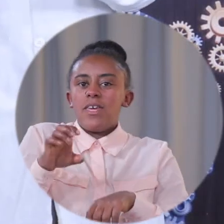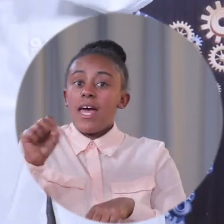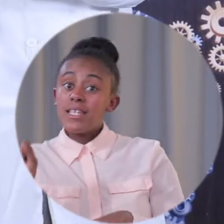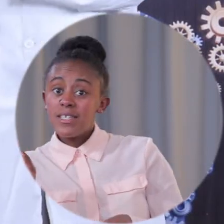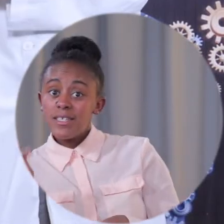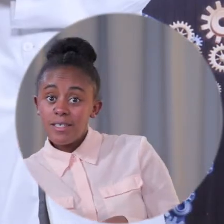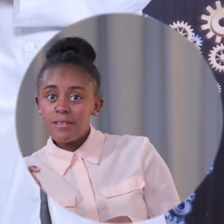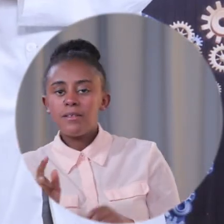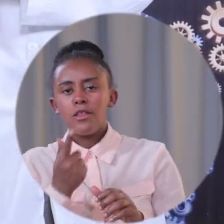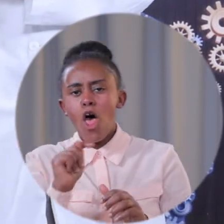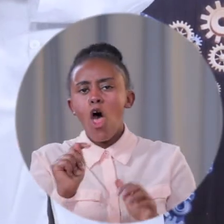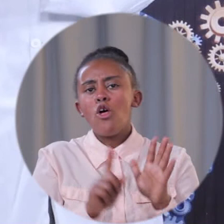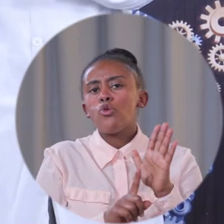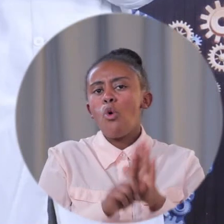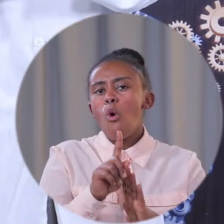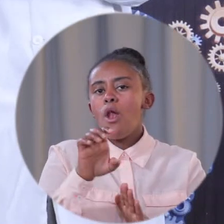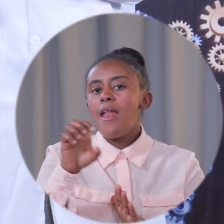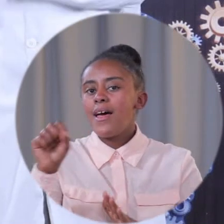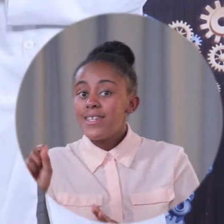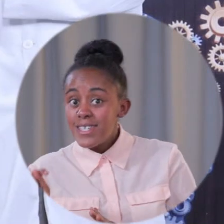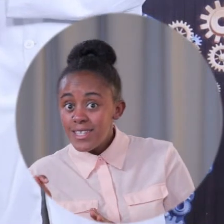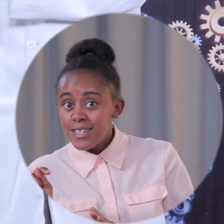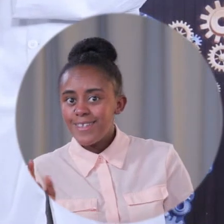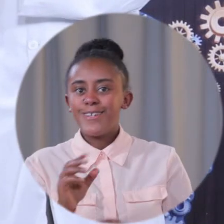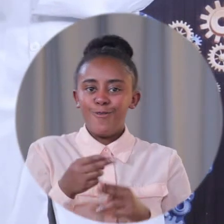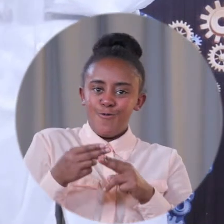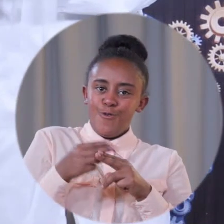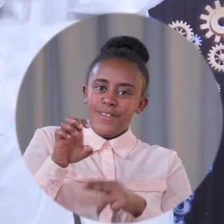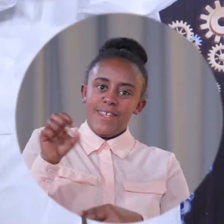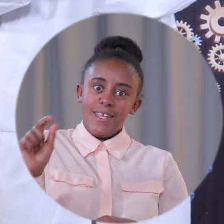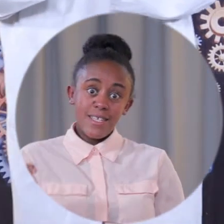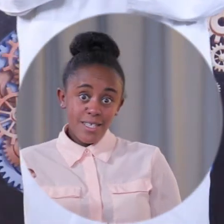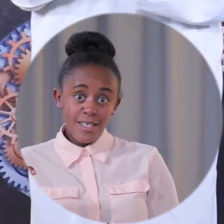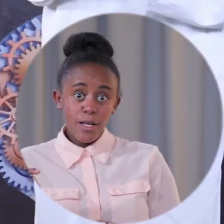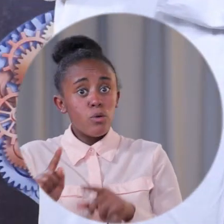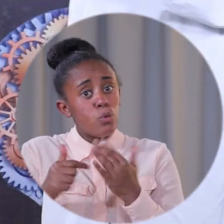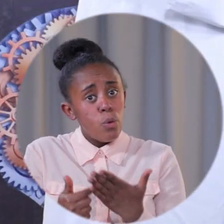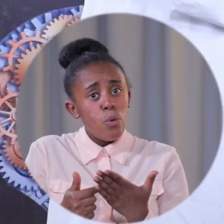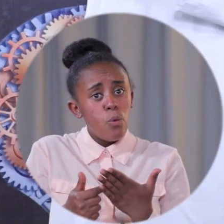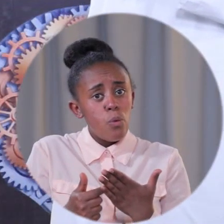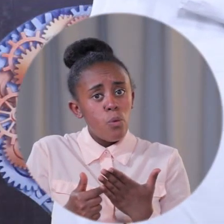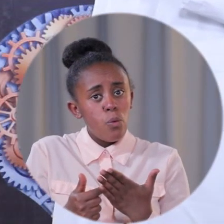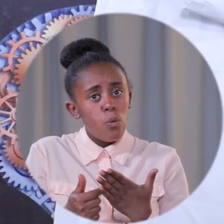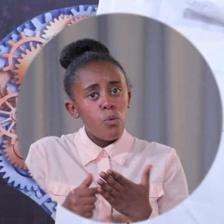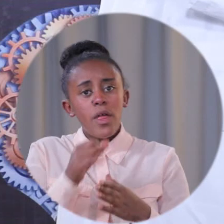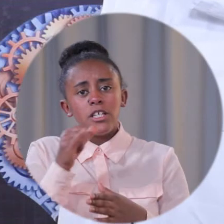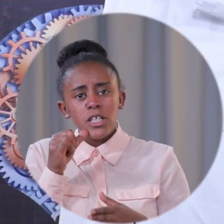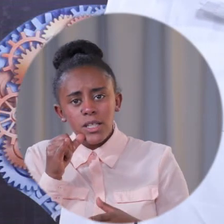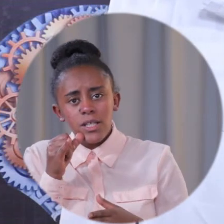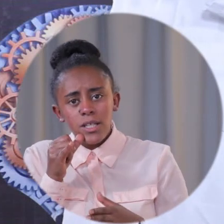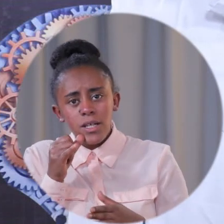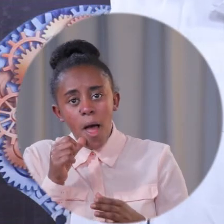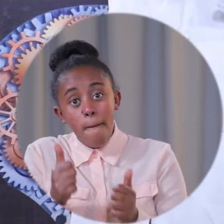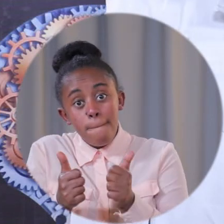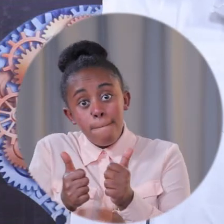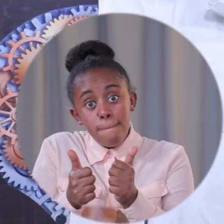the tallest, the shortest. So the adjective is precede, or we use